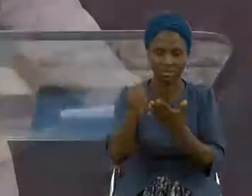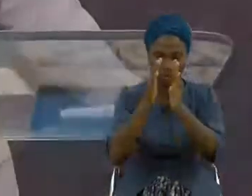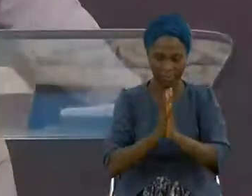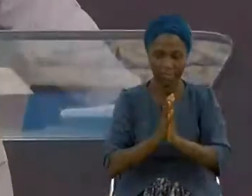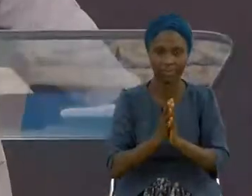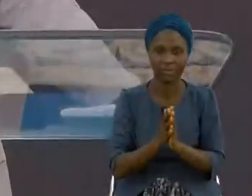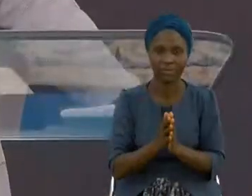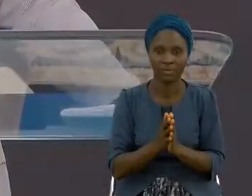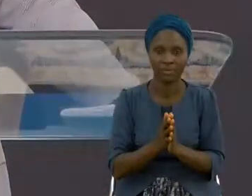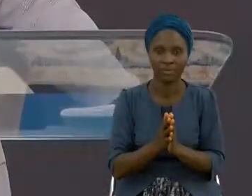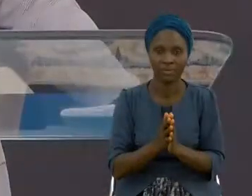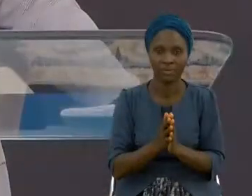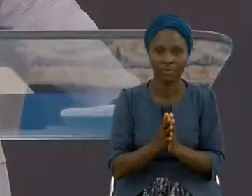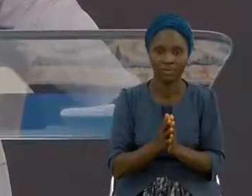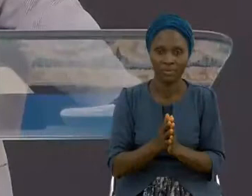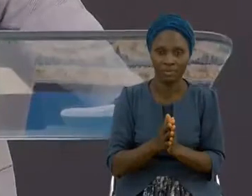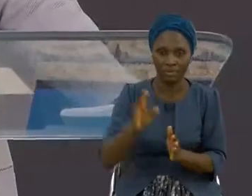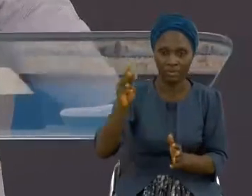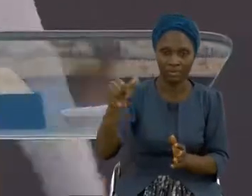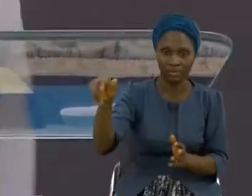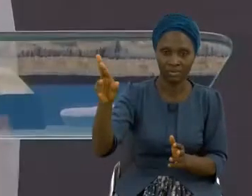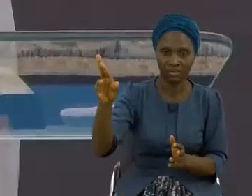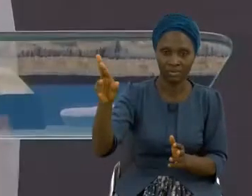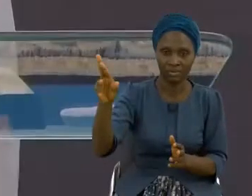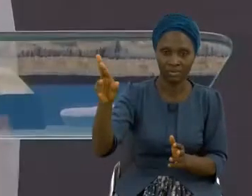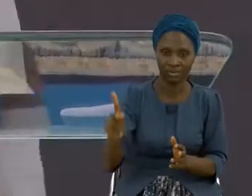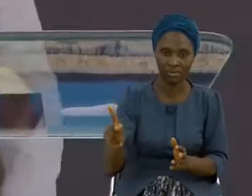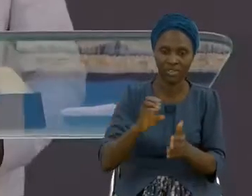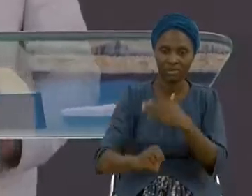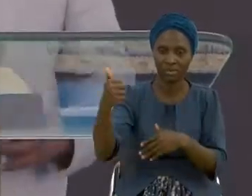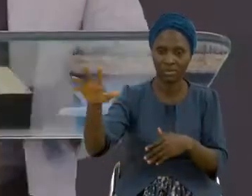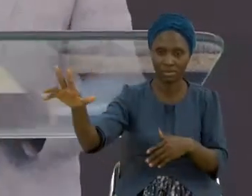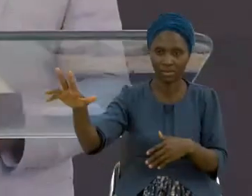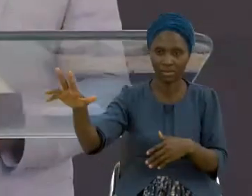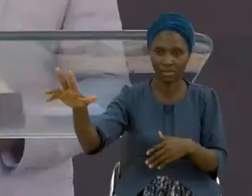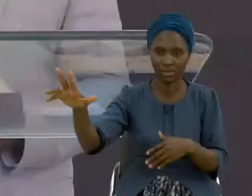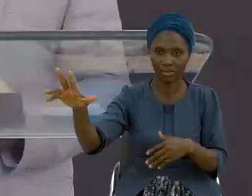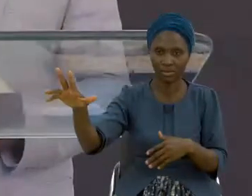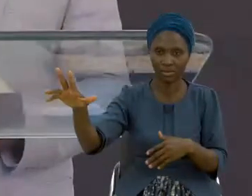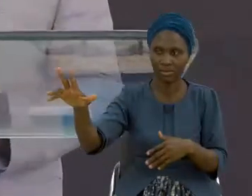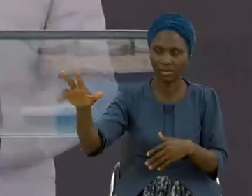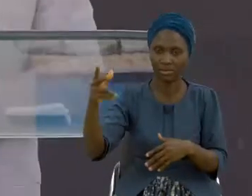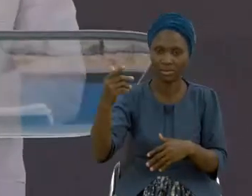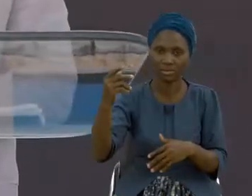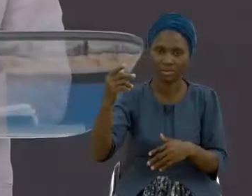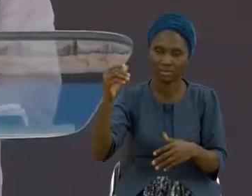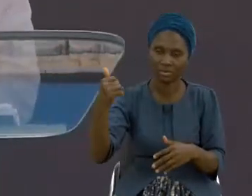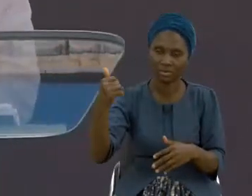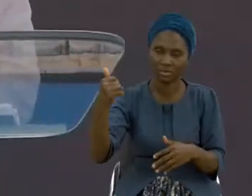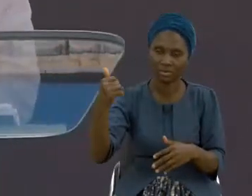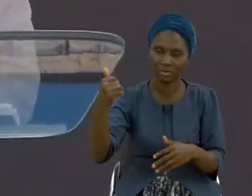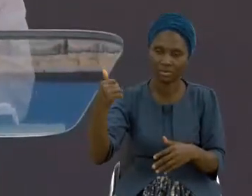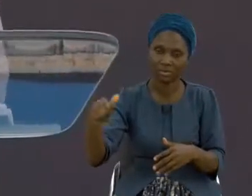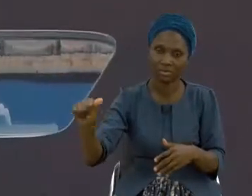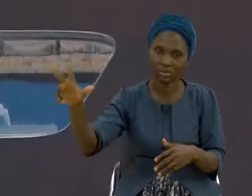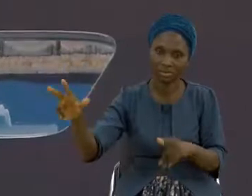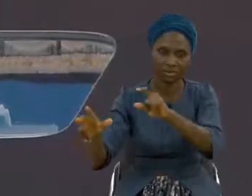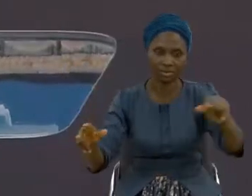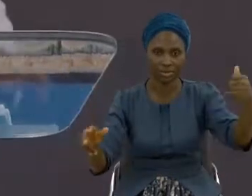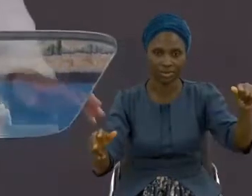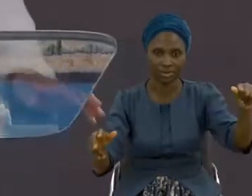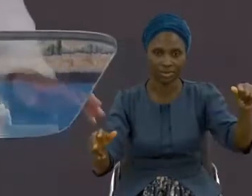13 verse 10 in mark chapter 13